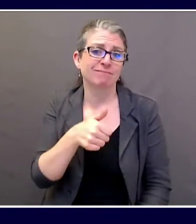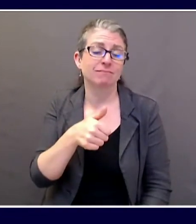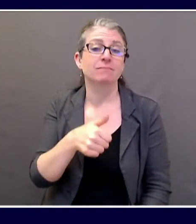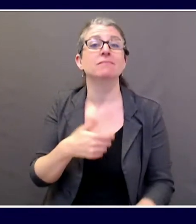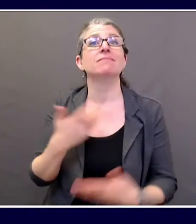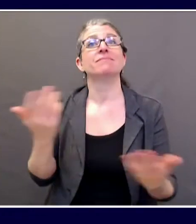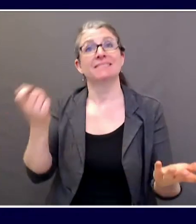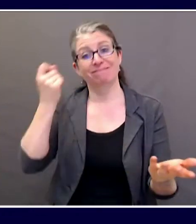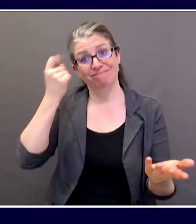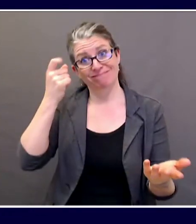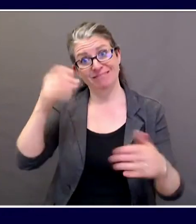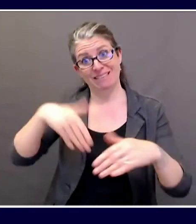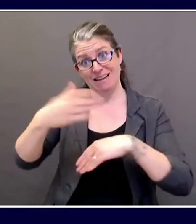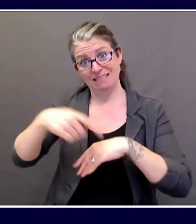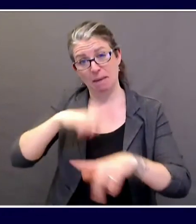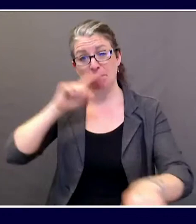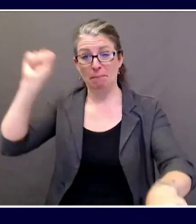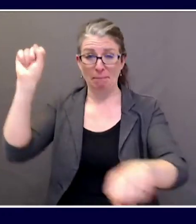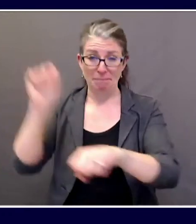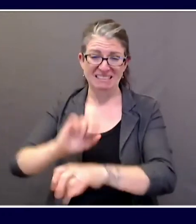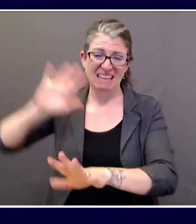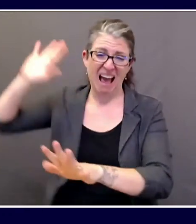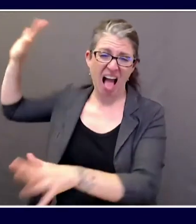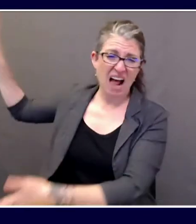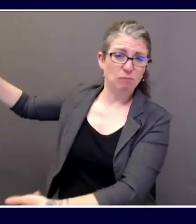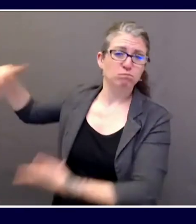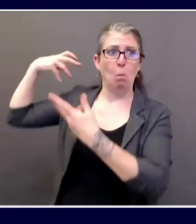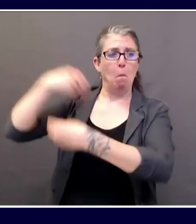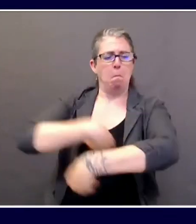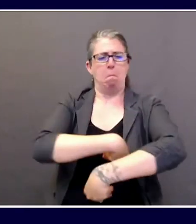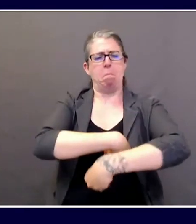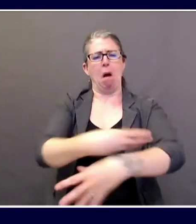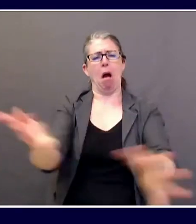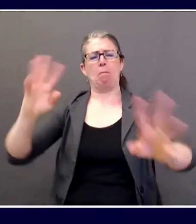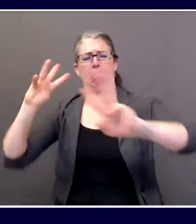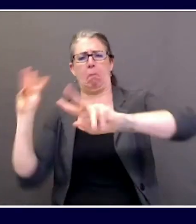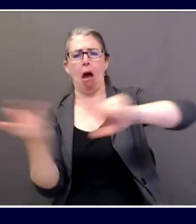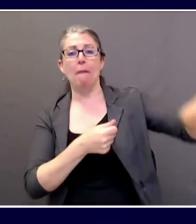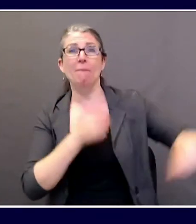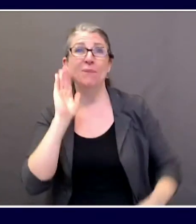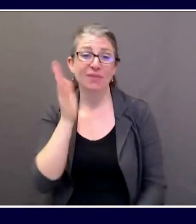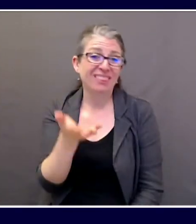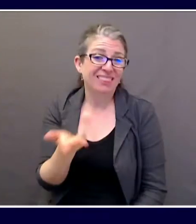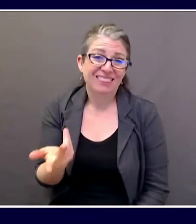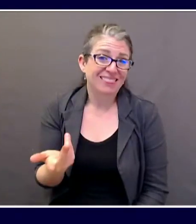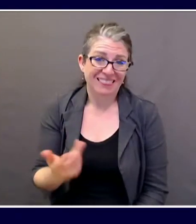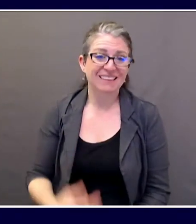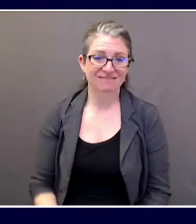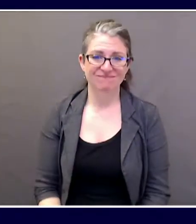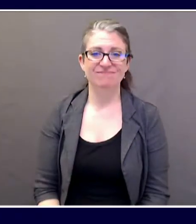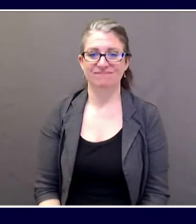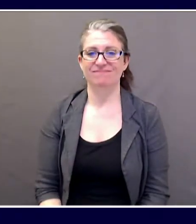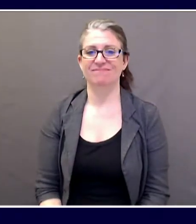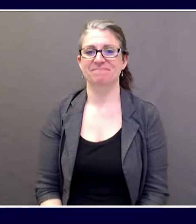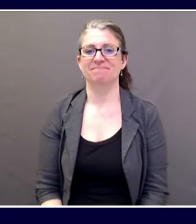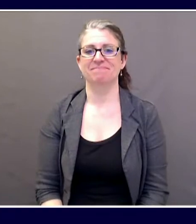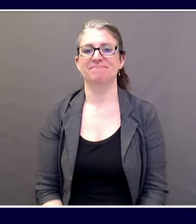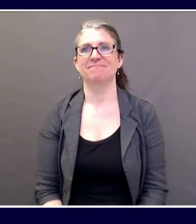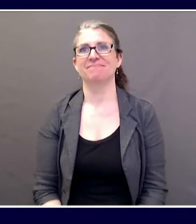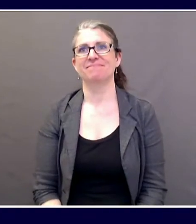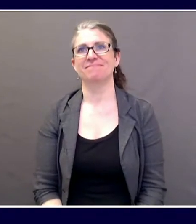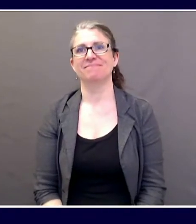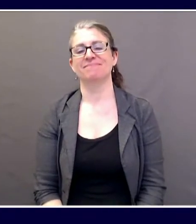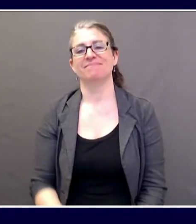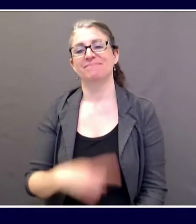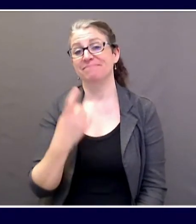ready to go to get a shot. Okay, and then last quick question. It seems that Wednesdays tend to be a particularly strong day